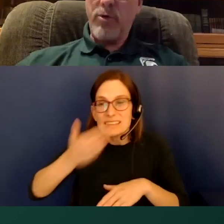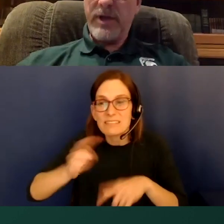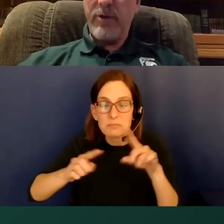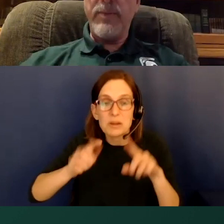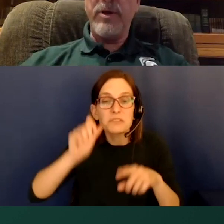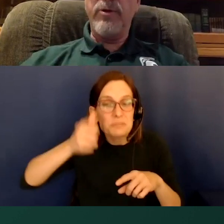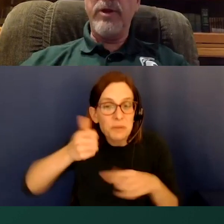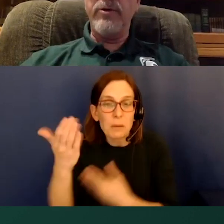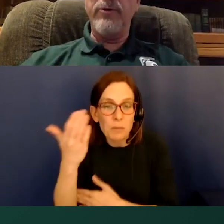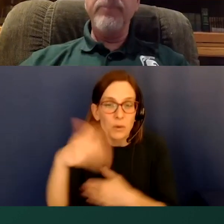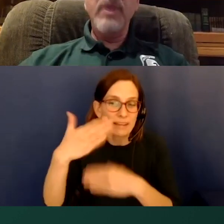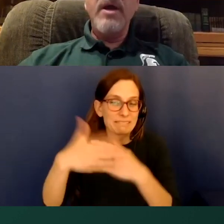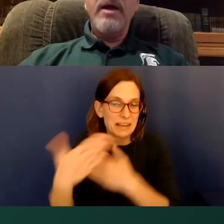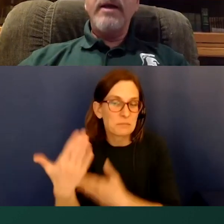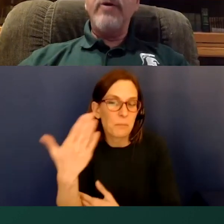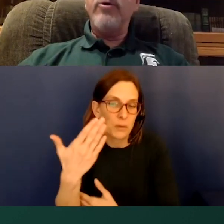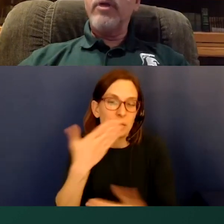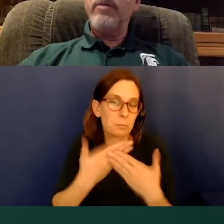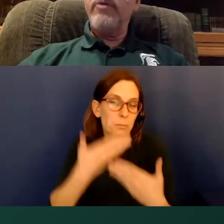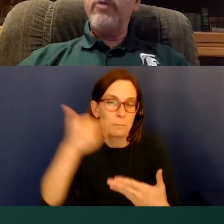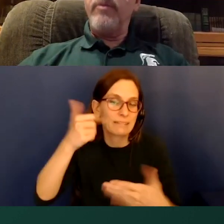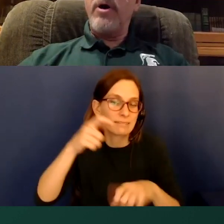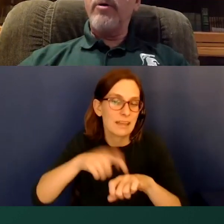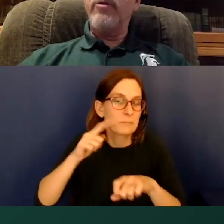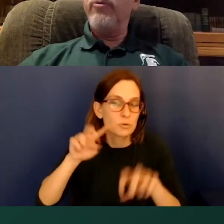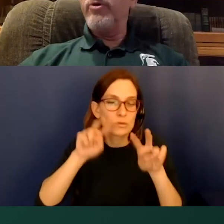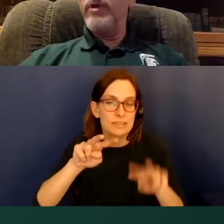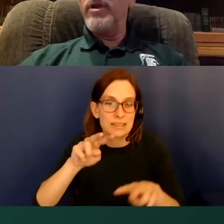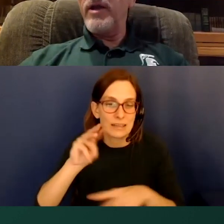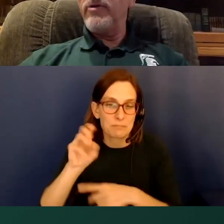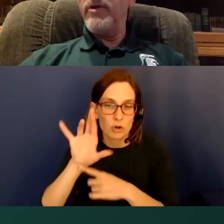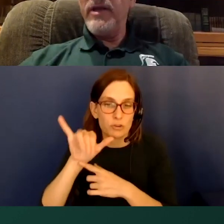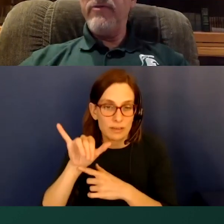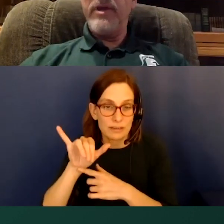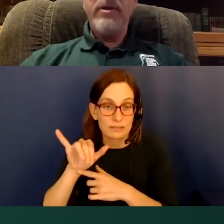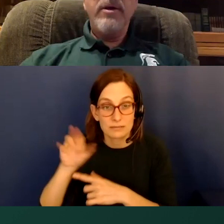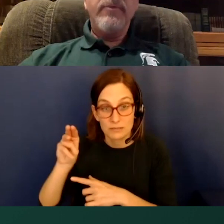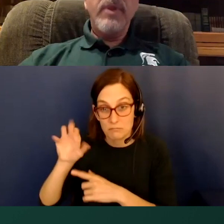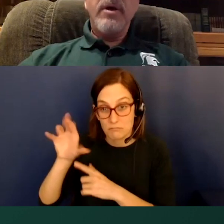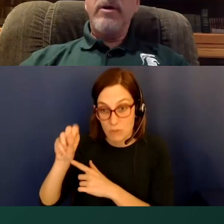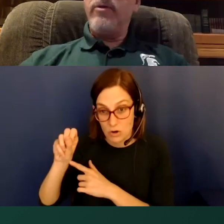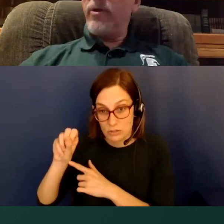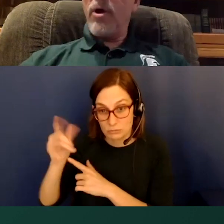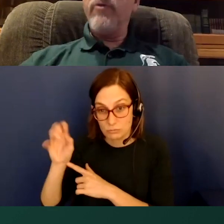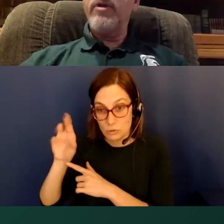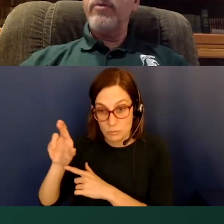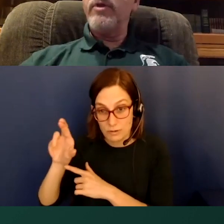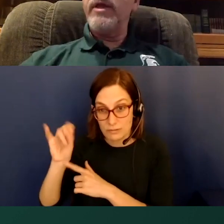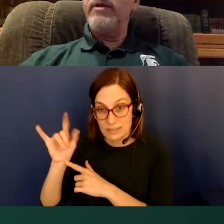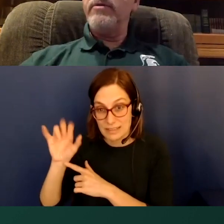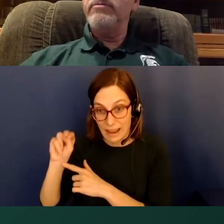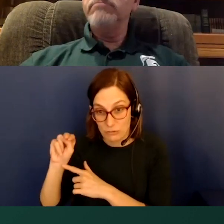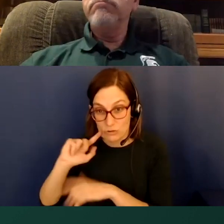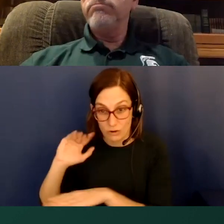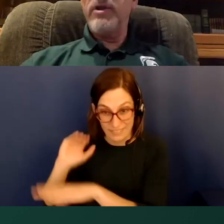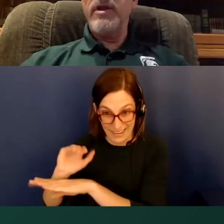next morning, it would be a good thing to do. Now, you notice I mentioned Mars, Jupiter, and Saturn in the evening. They're all visible